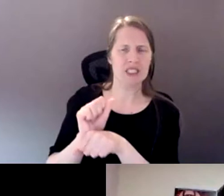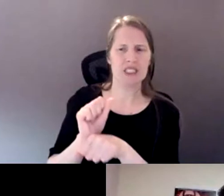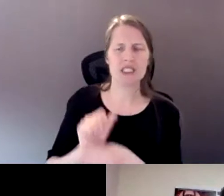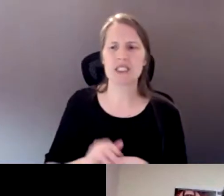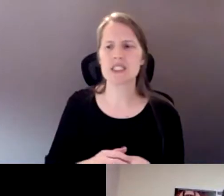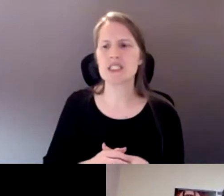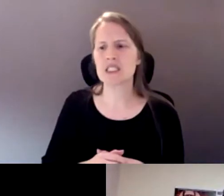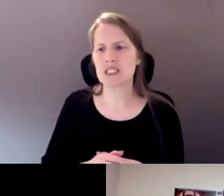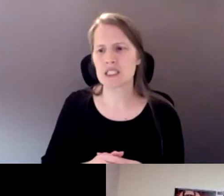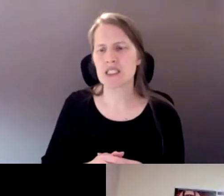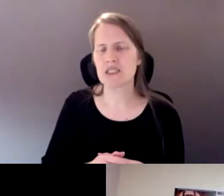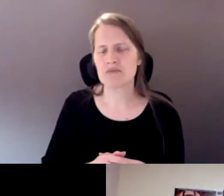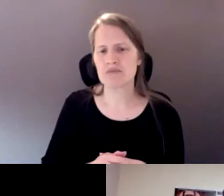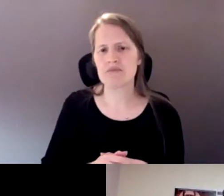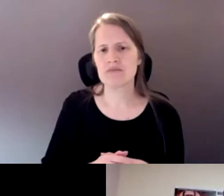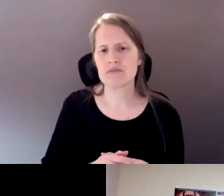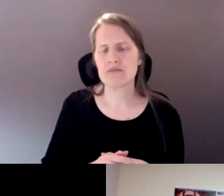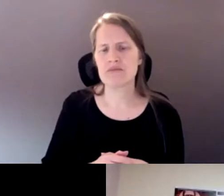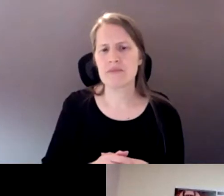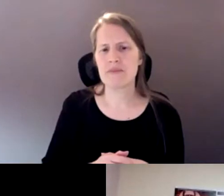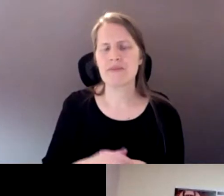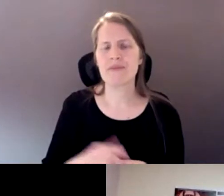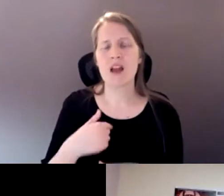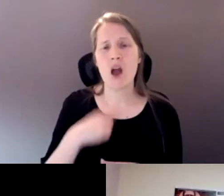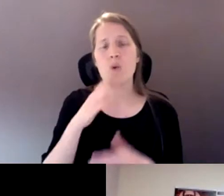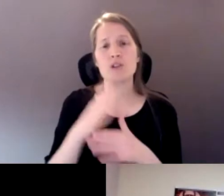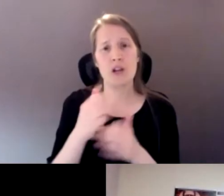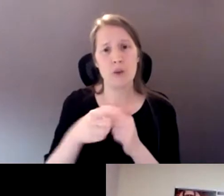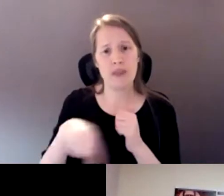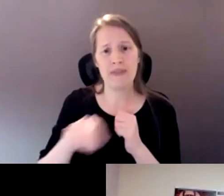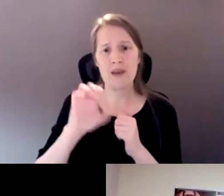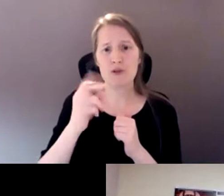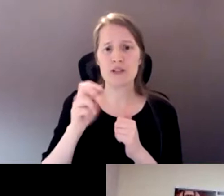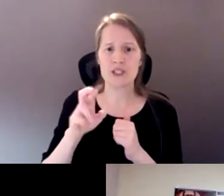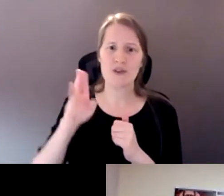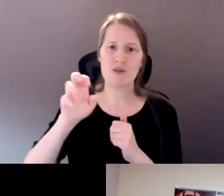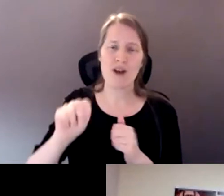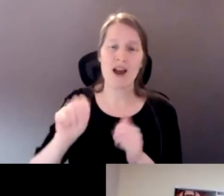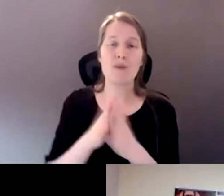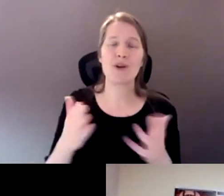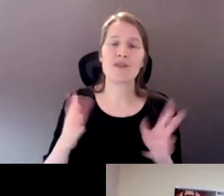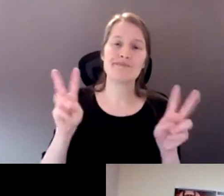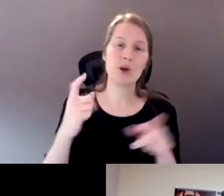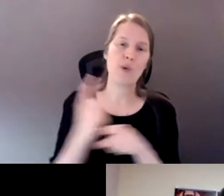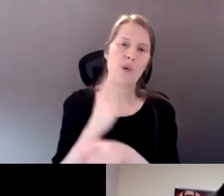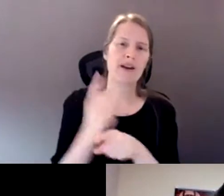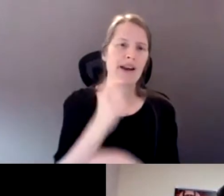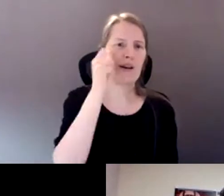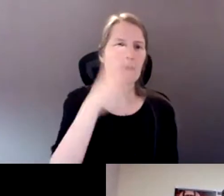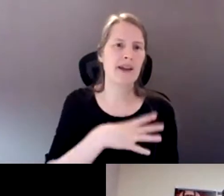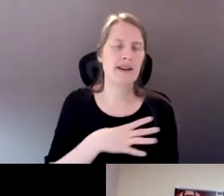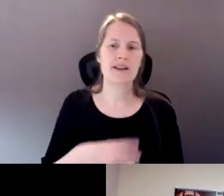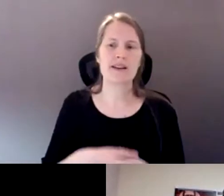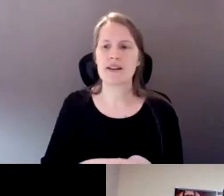Among the explanations, I was speaking to them about Christopher Browning's Ordinary Men. I also